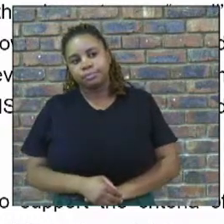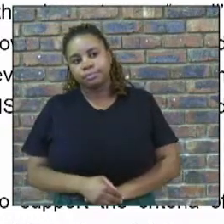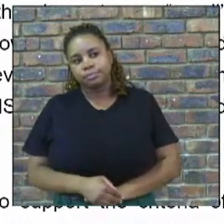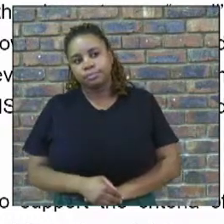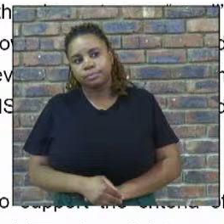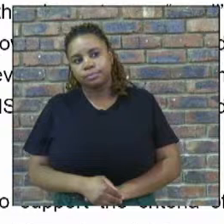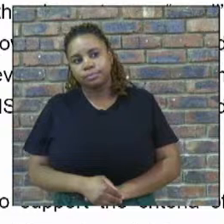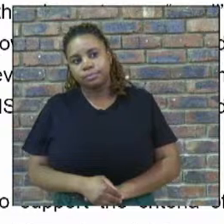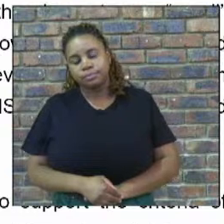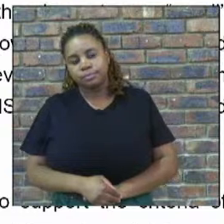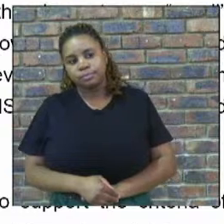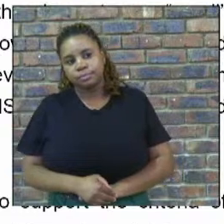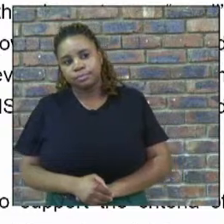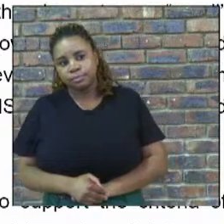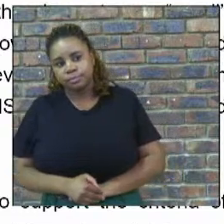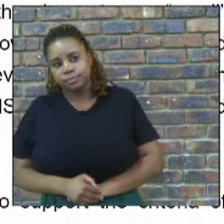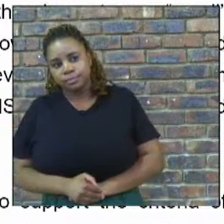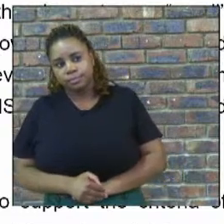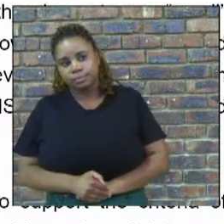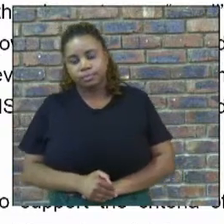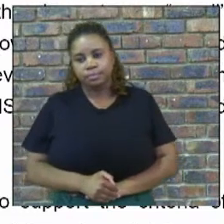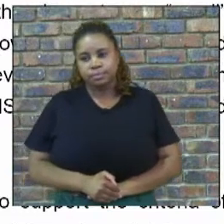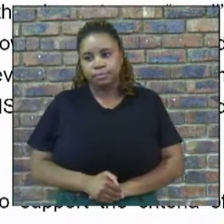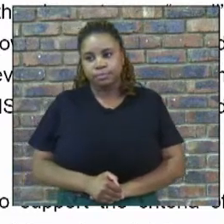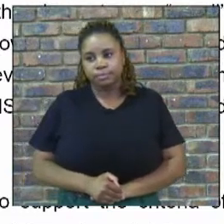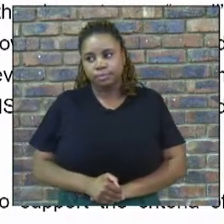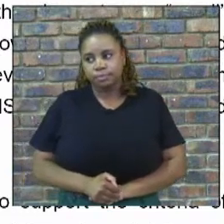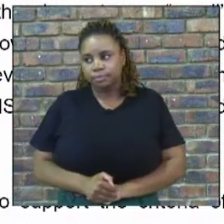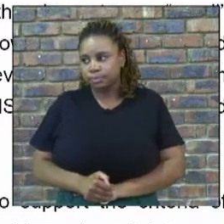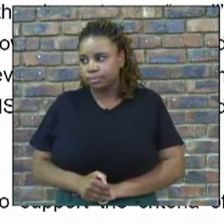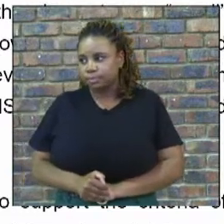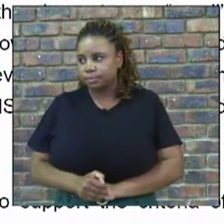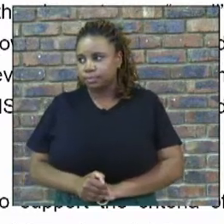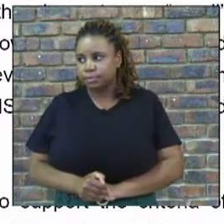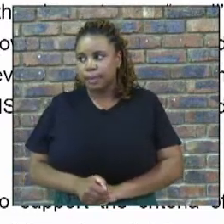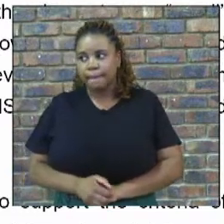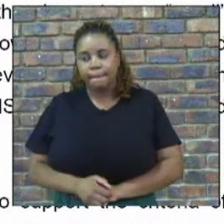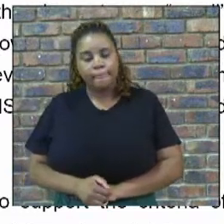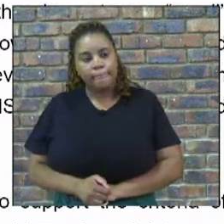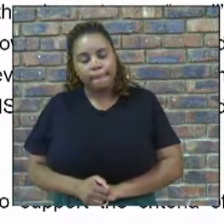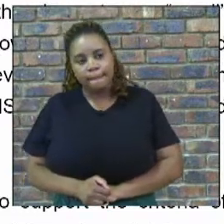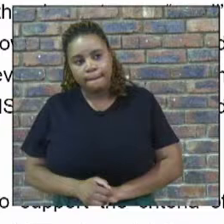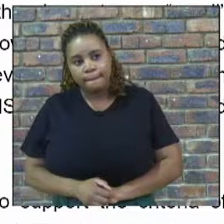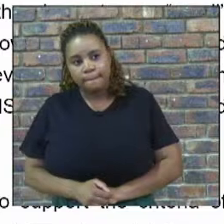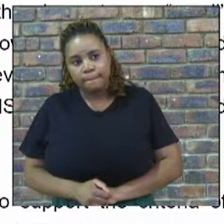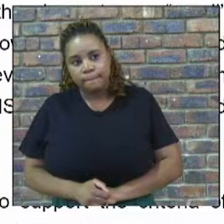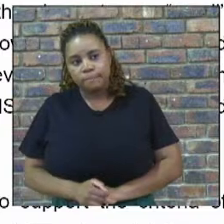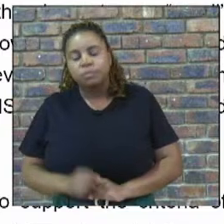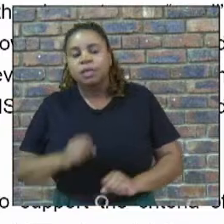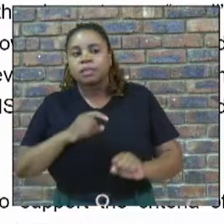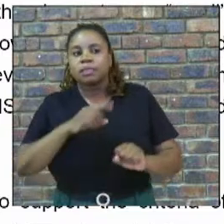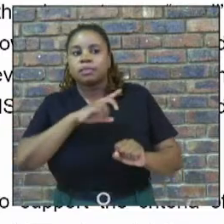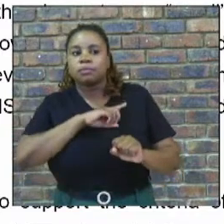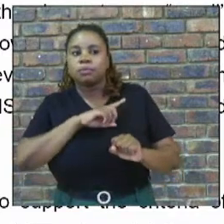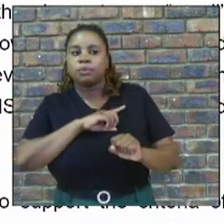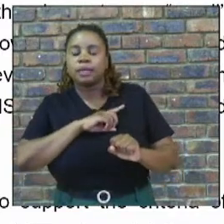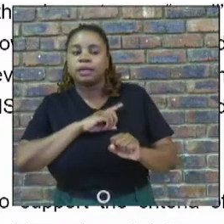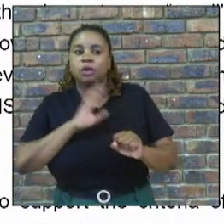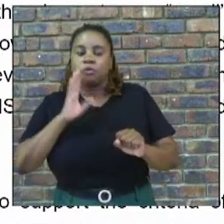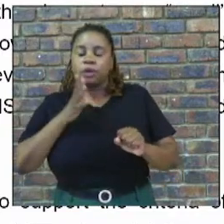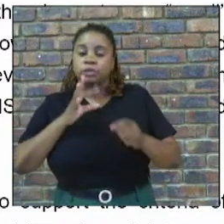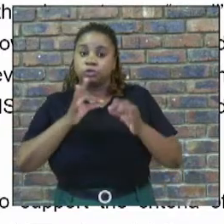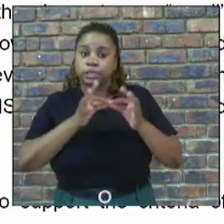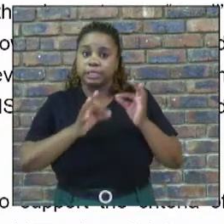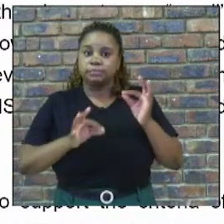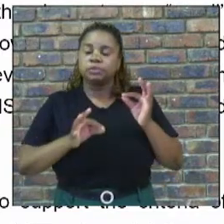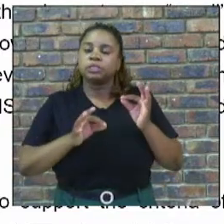The objective is to reduce the number of size categories as well as criteria to simplify the classification of the different